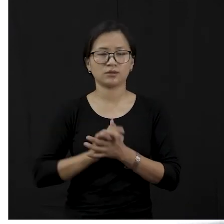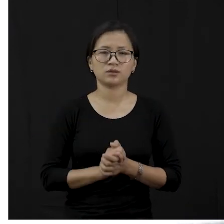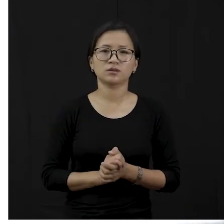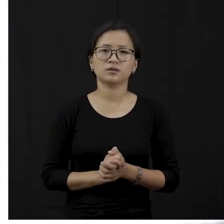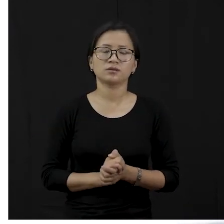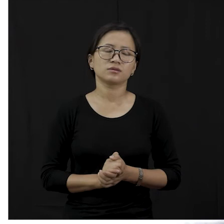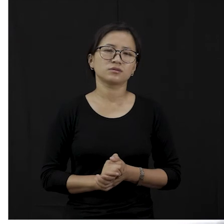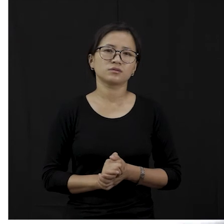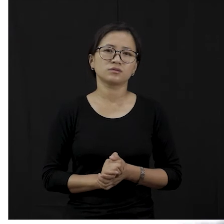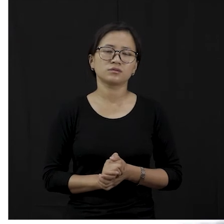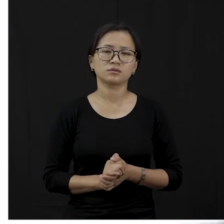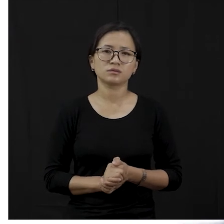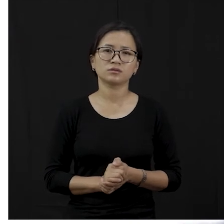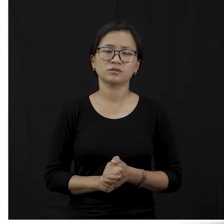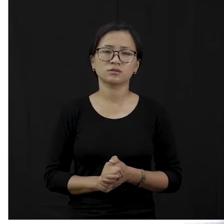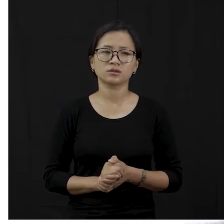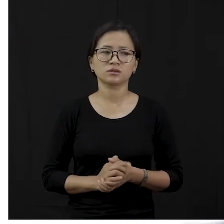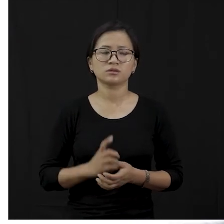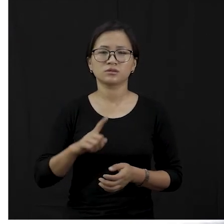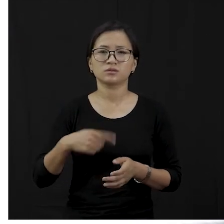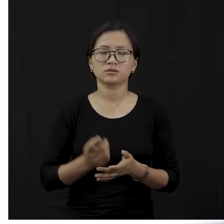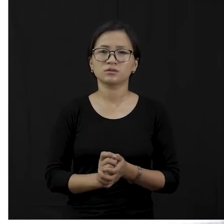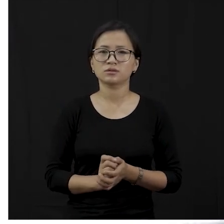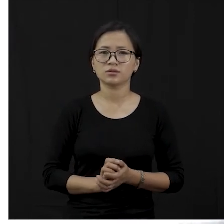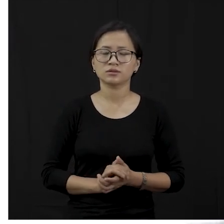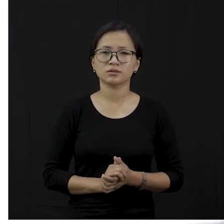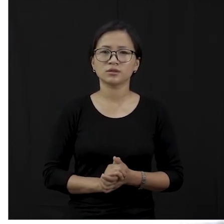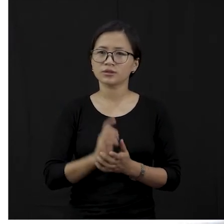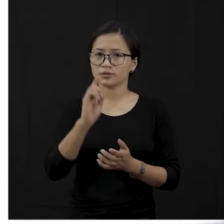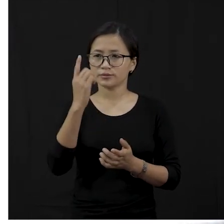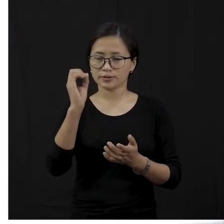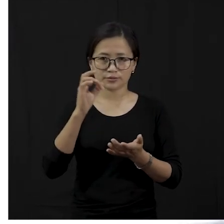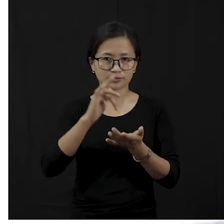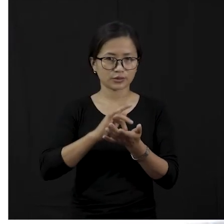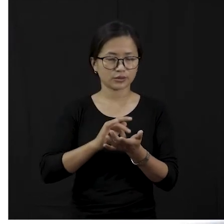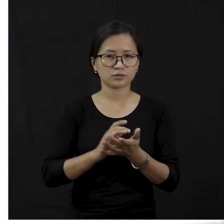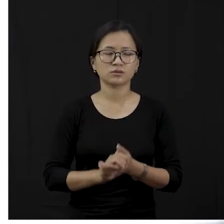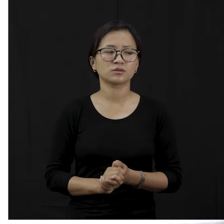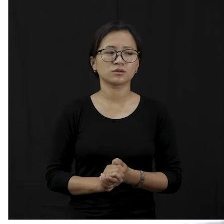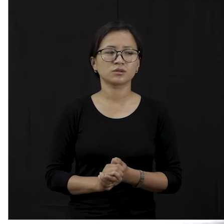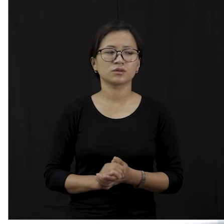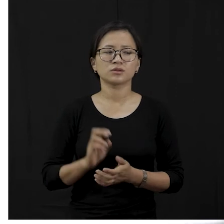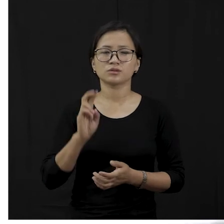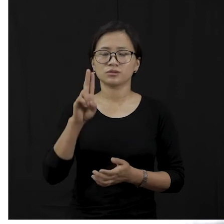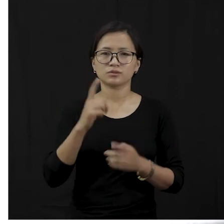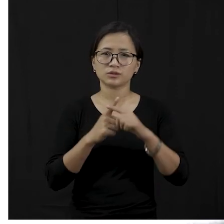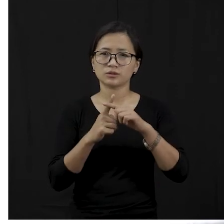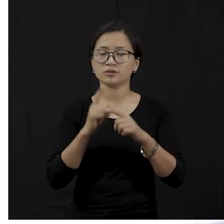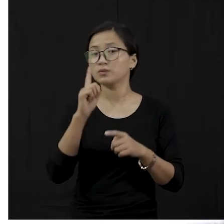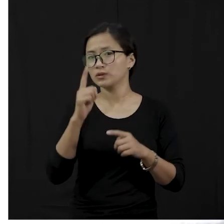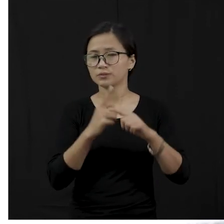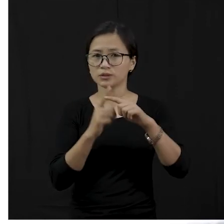in tens place. Then next we are going to add the numbers in the tens place. 2 plus 1, 3. 3 plus 1, 4. The answer